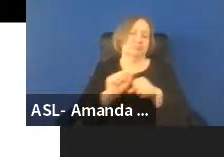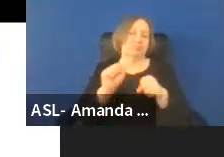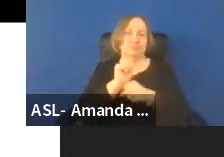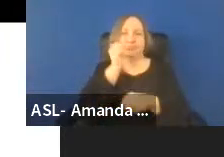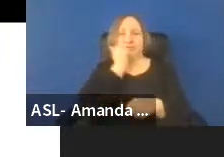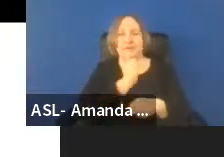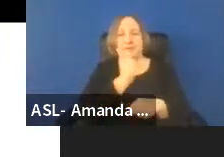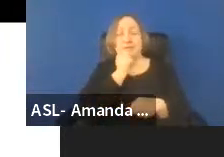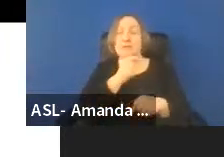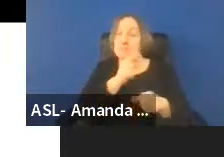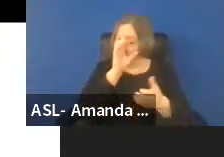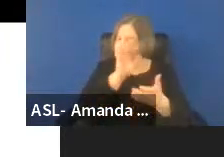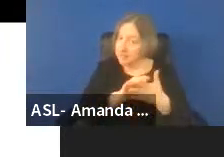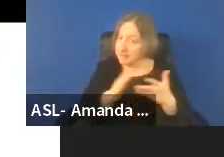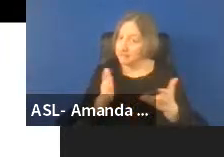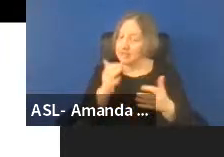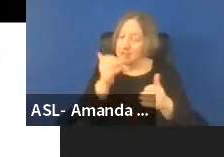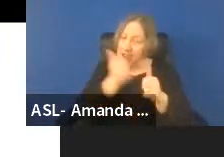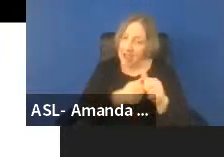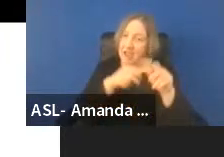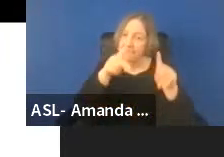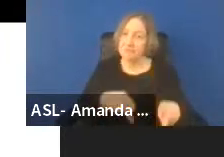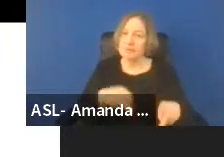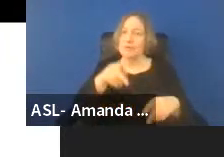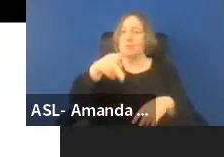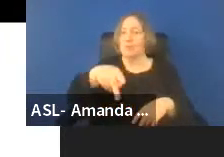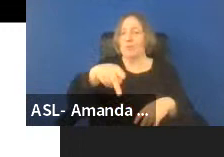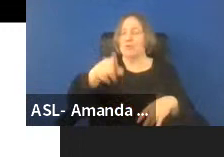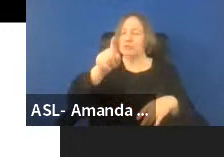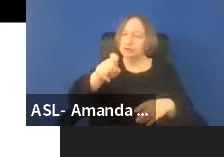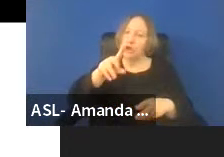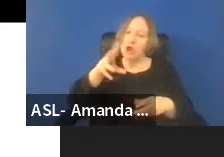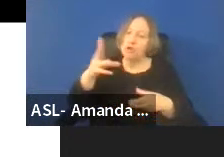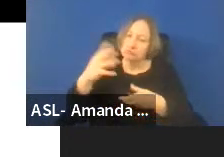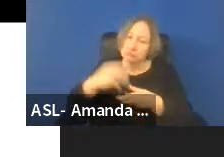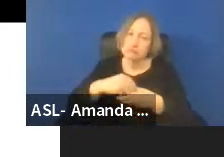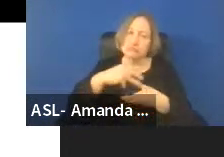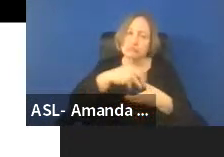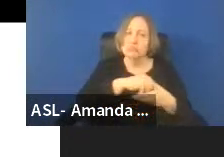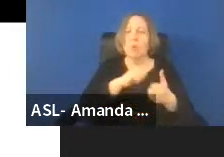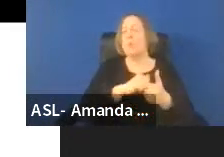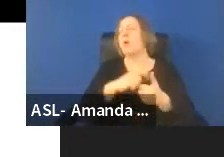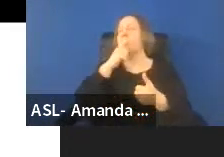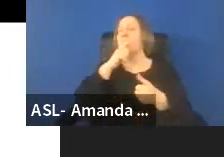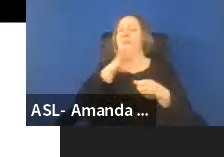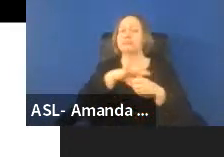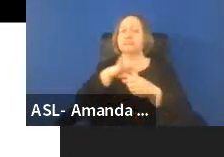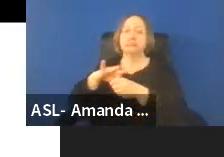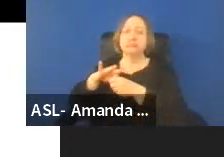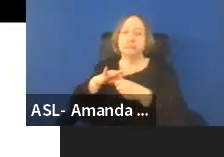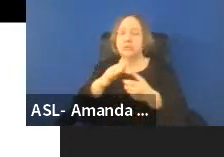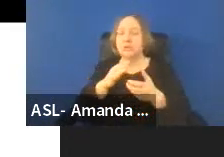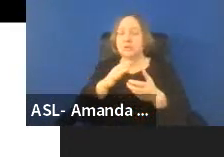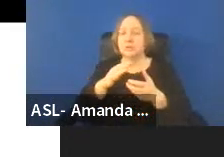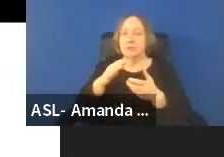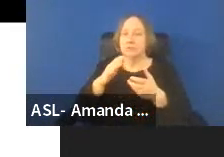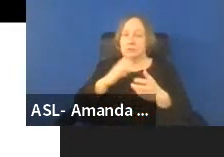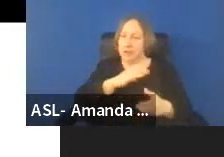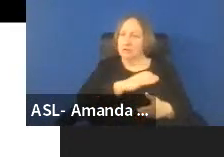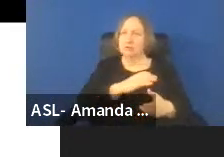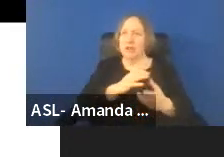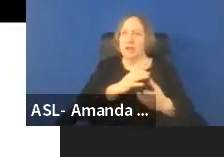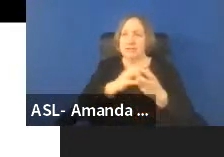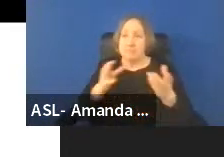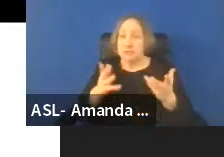the belief that every Portlander should be able to engage with their elected officials as much or as little as